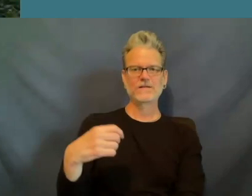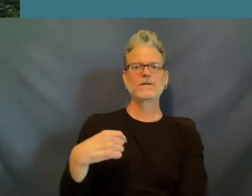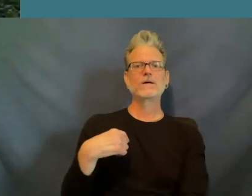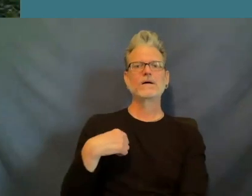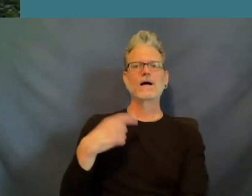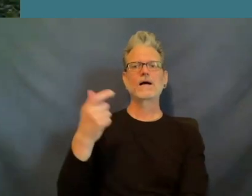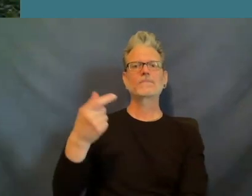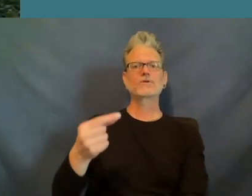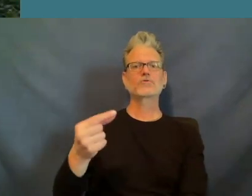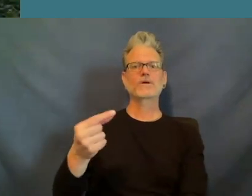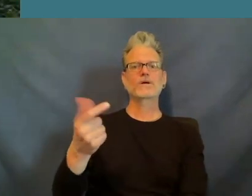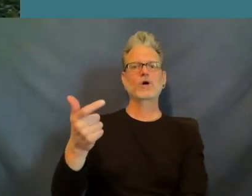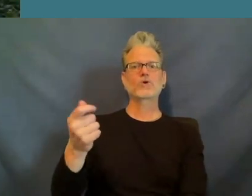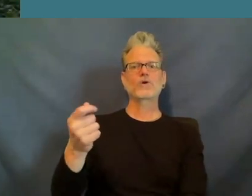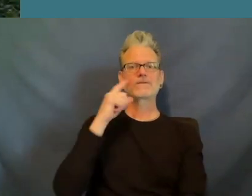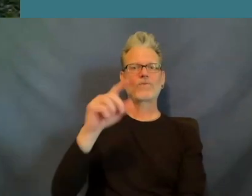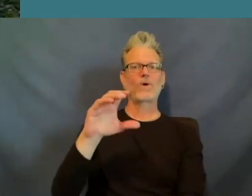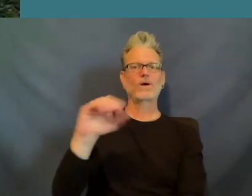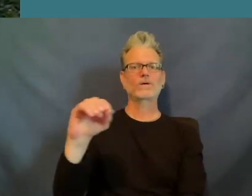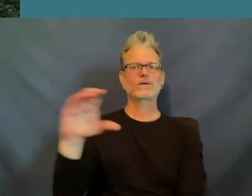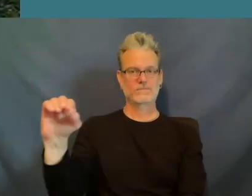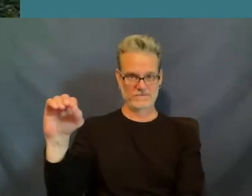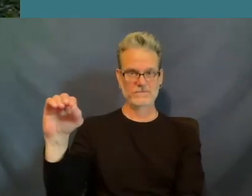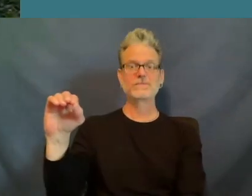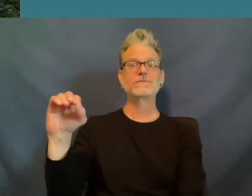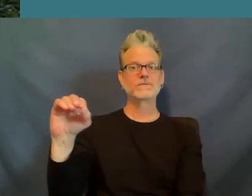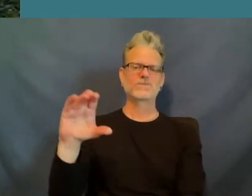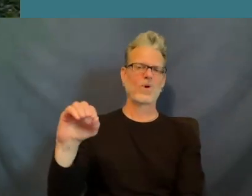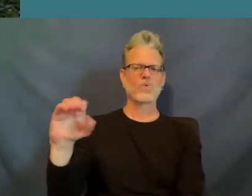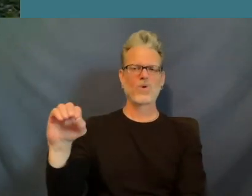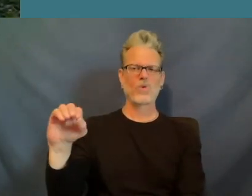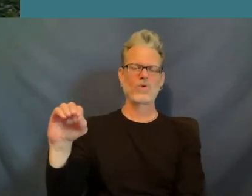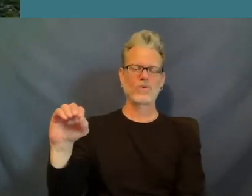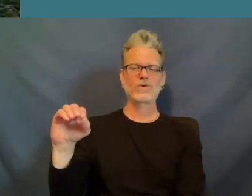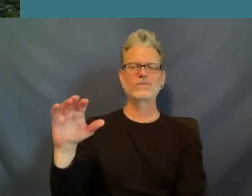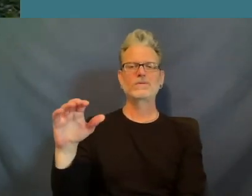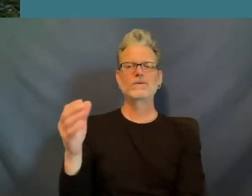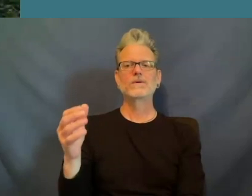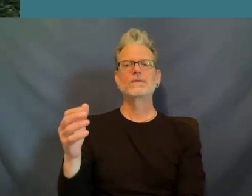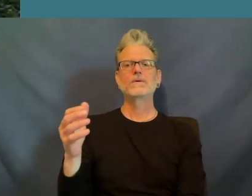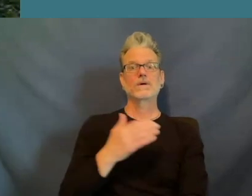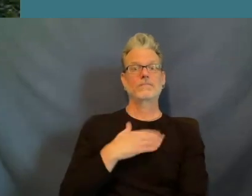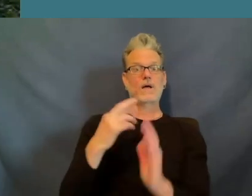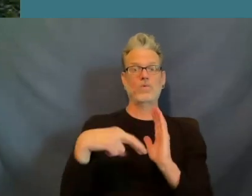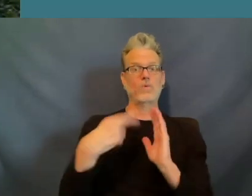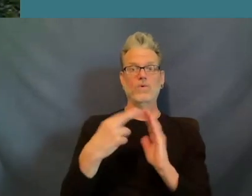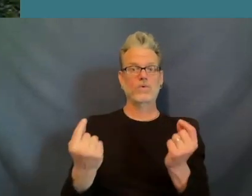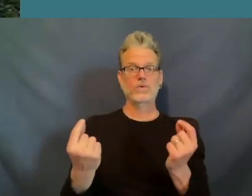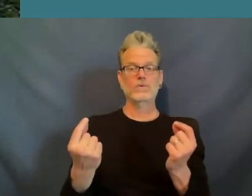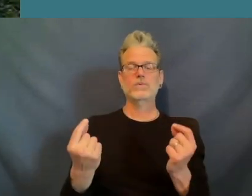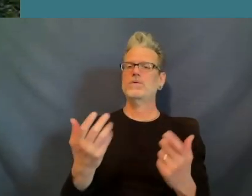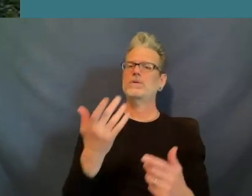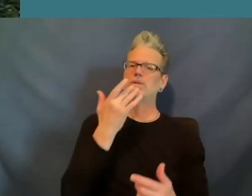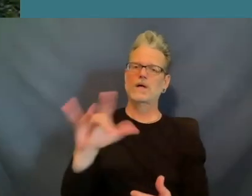Grants and Account Director for Coalitions and Collaboratives, also known as COCO to many of you. And in my role with COCO, I'm very fortunate to work